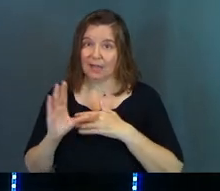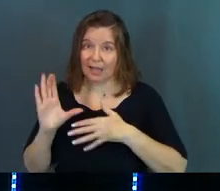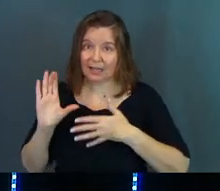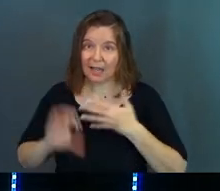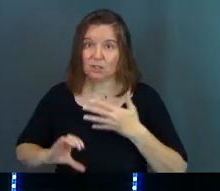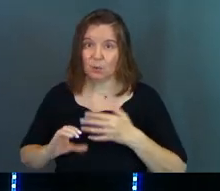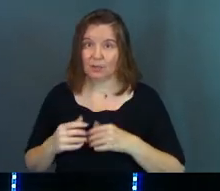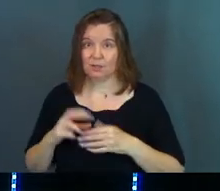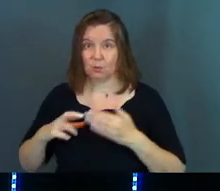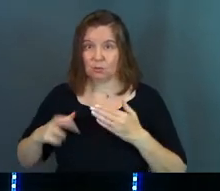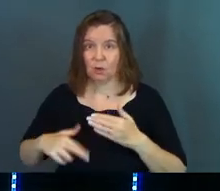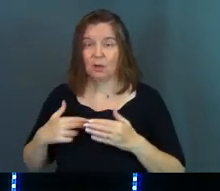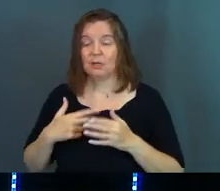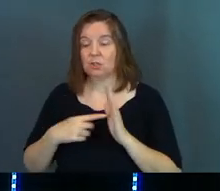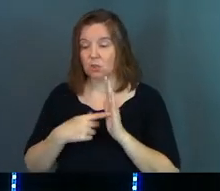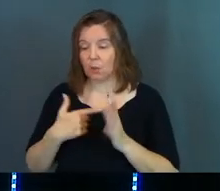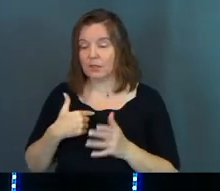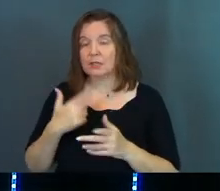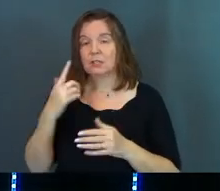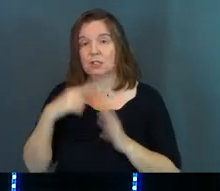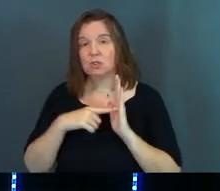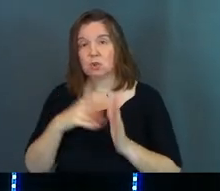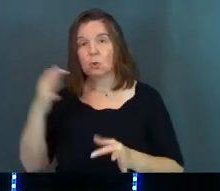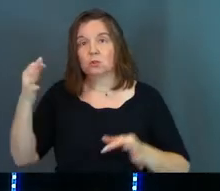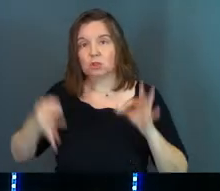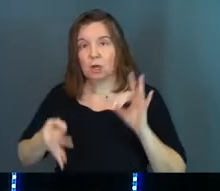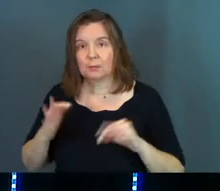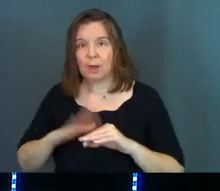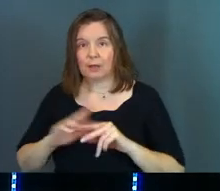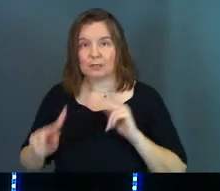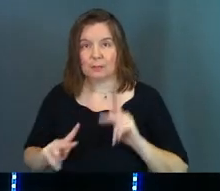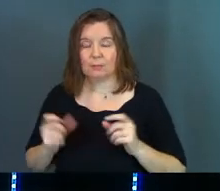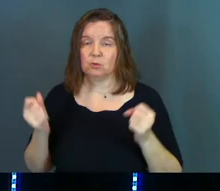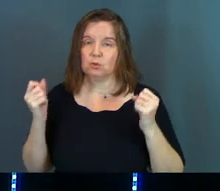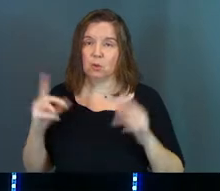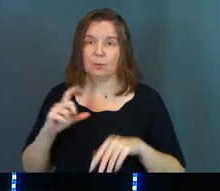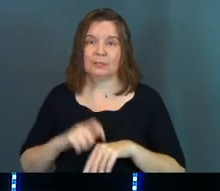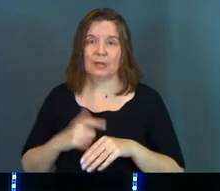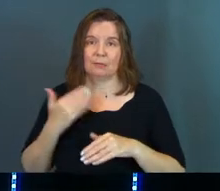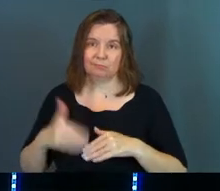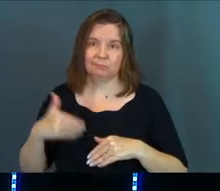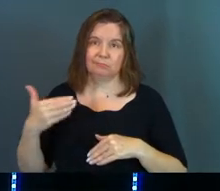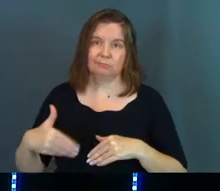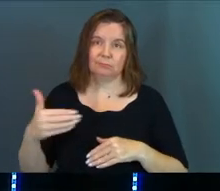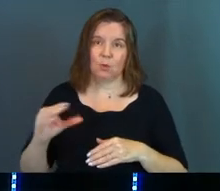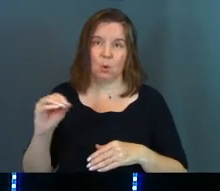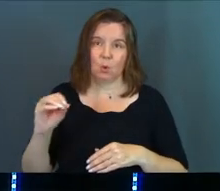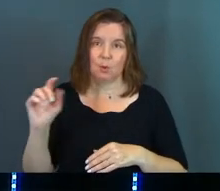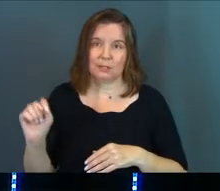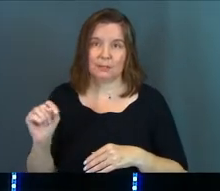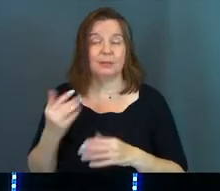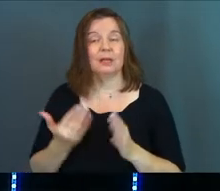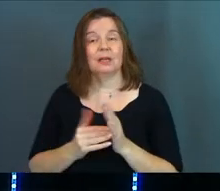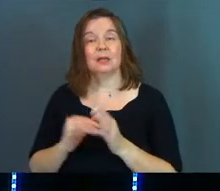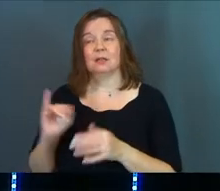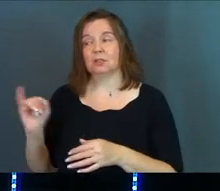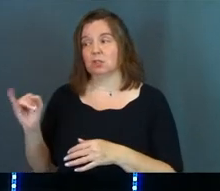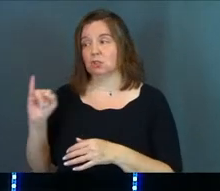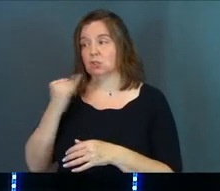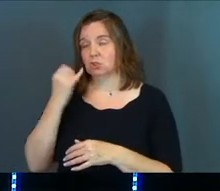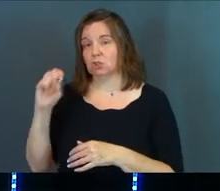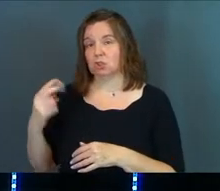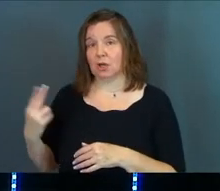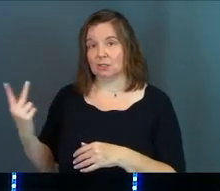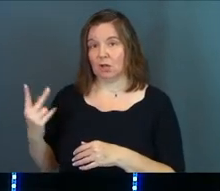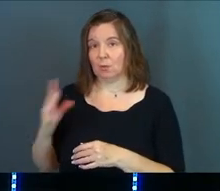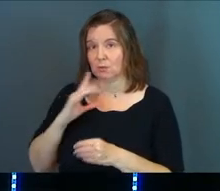see that God shows this. He shows judgment upon his people so many times throughout the Old Testament. Again, Josh and I are talking about this, and it feels